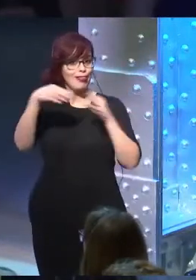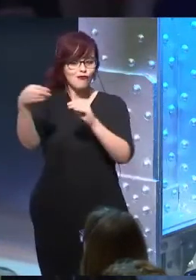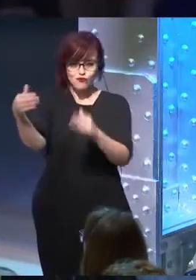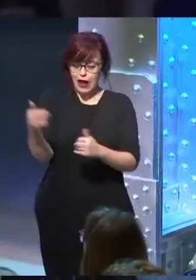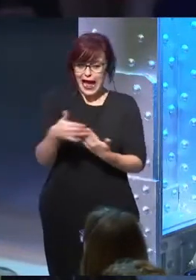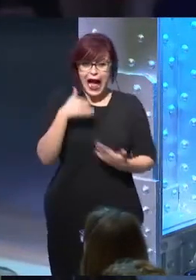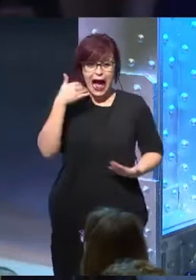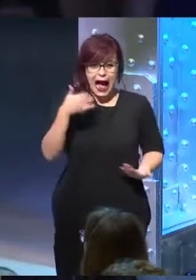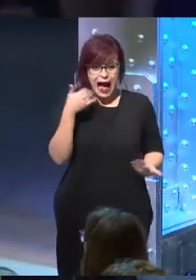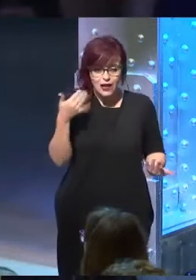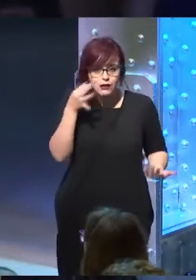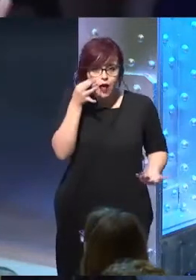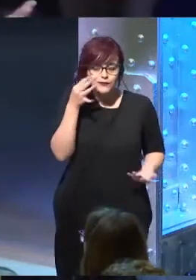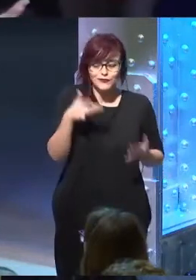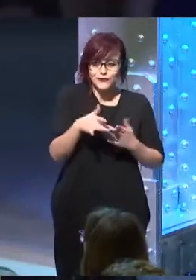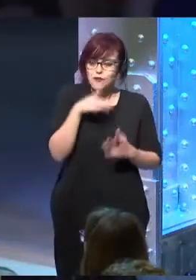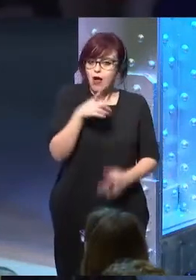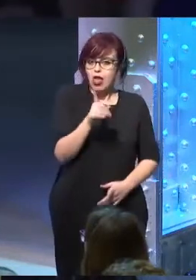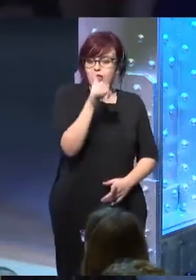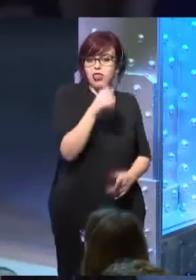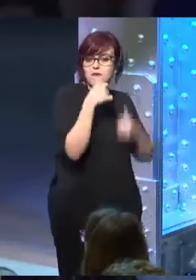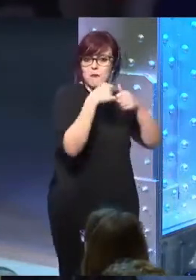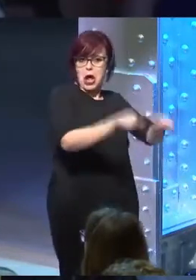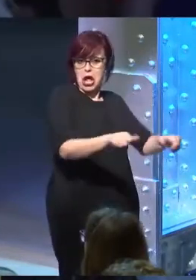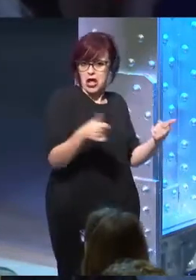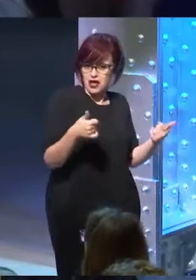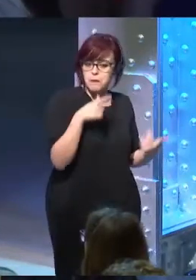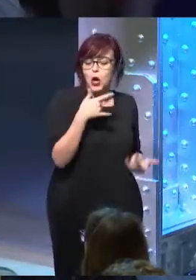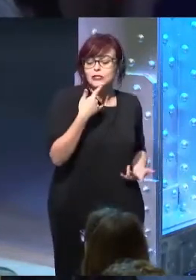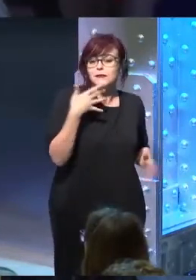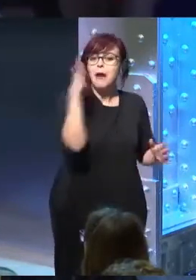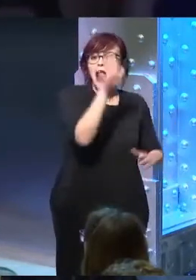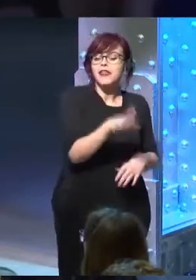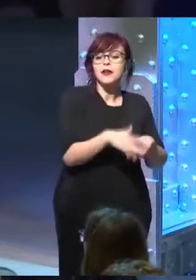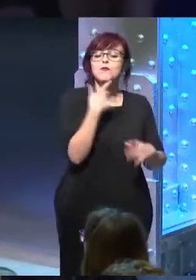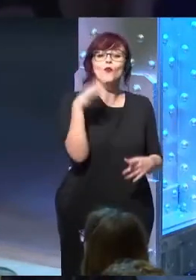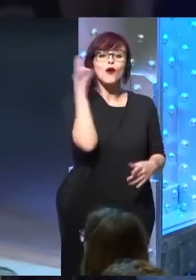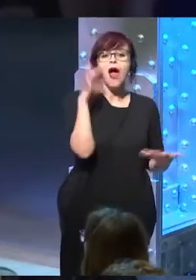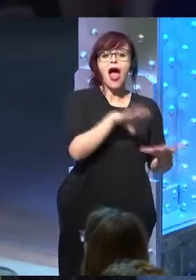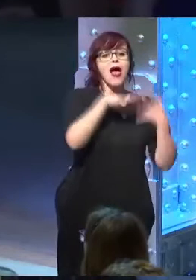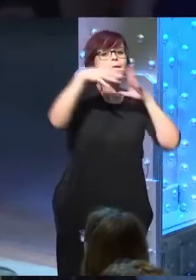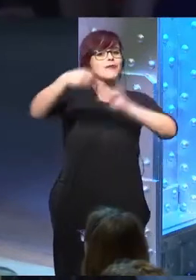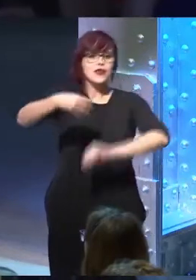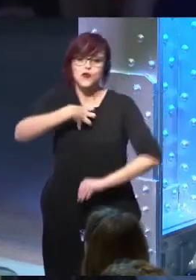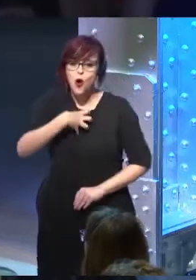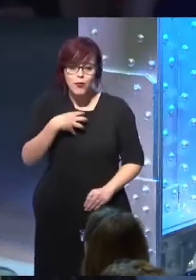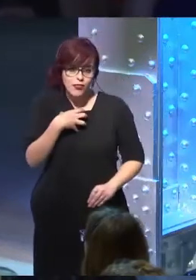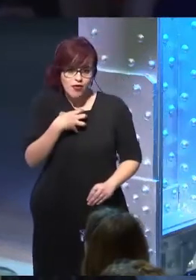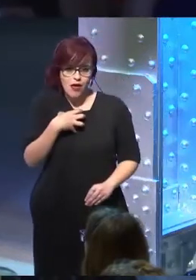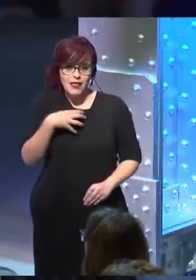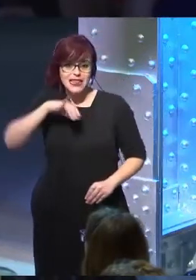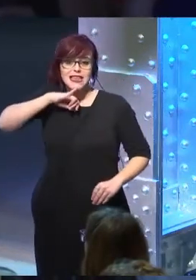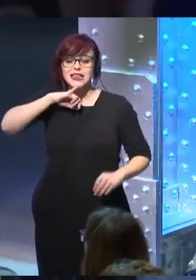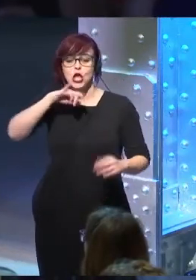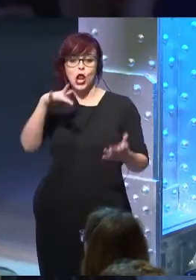sex. They couldn't adapt speaking on sex to the lofty idiom of male